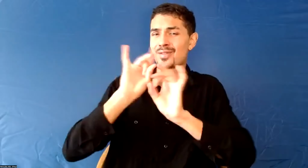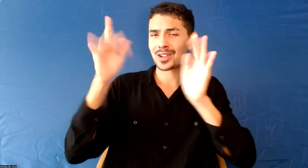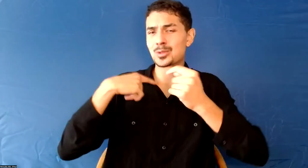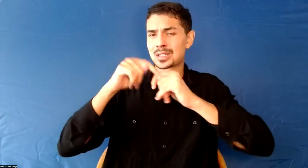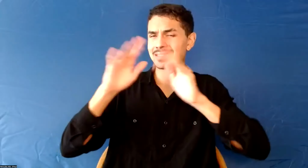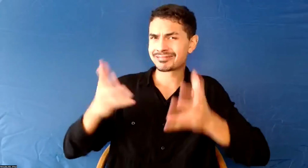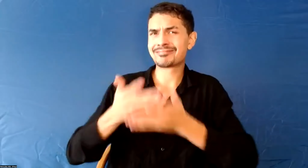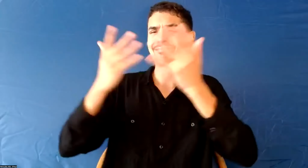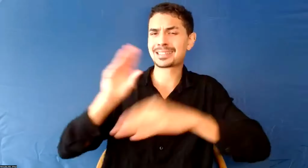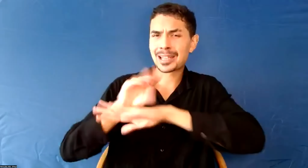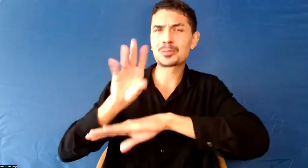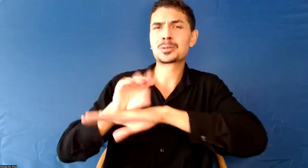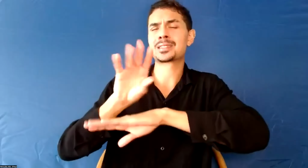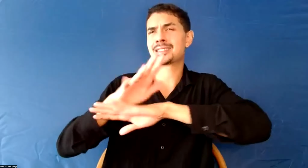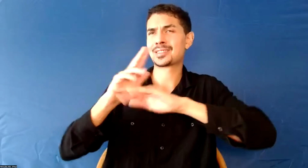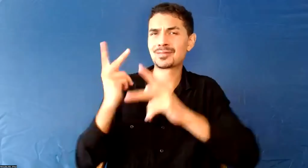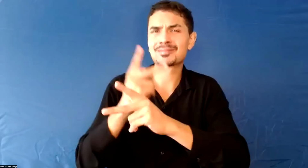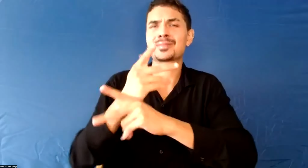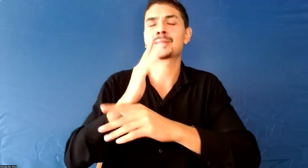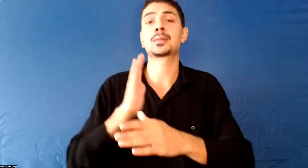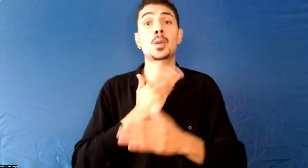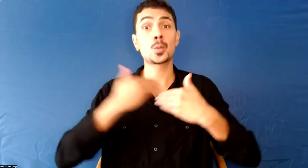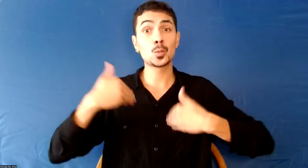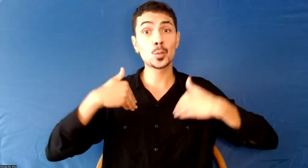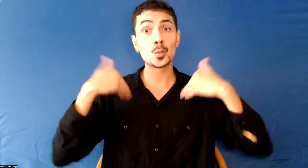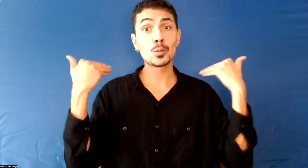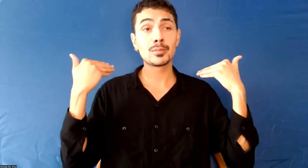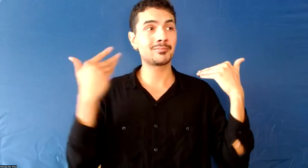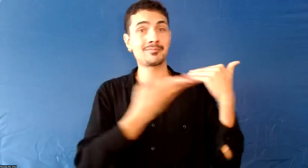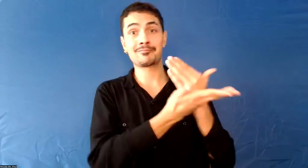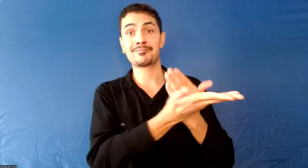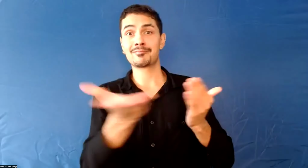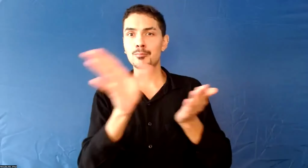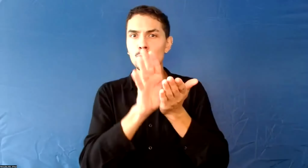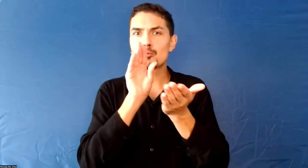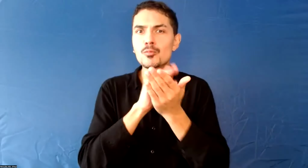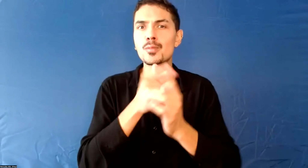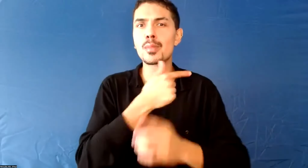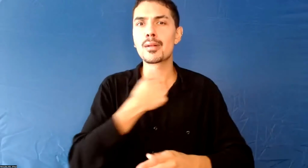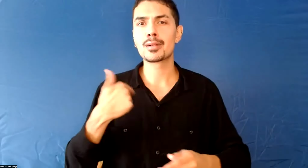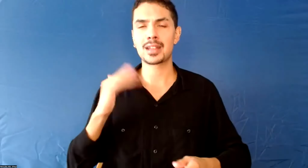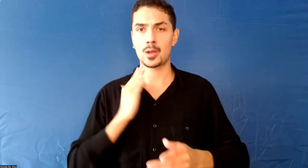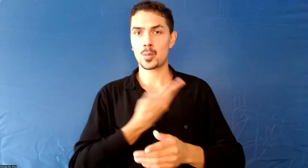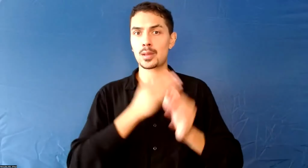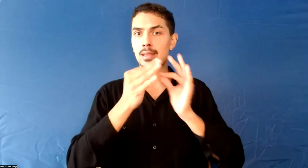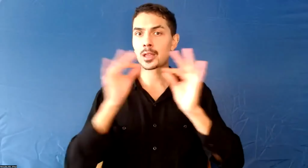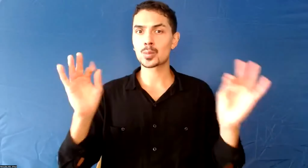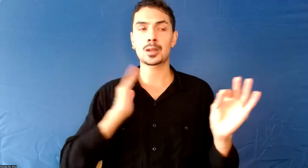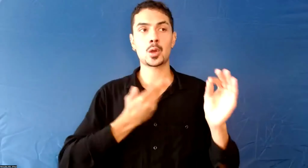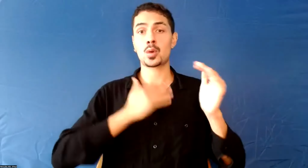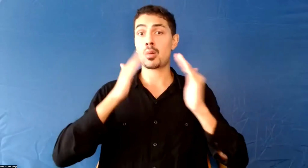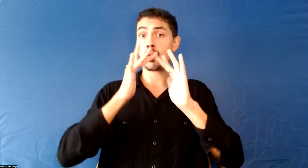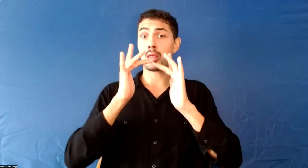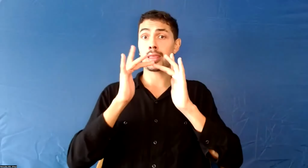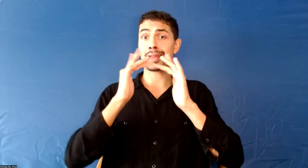end of the day, our youth are learning from us. They're learning from our language, our online adult behaviors,